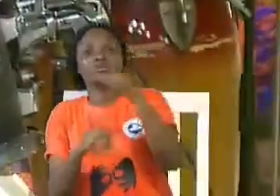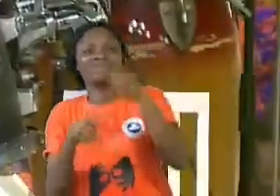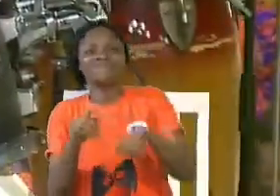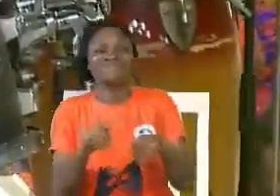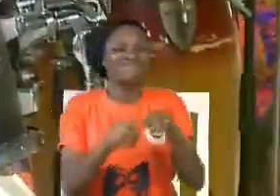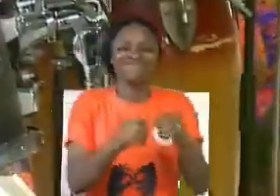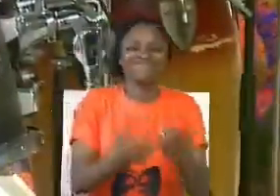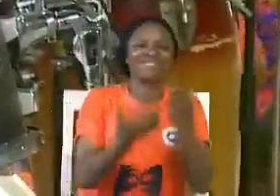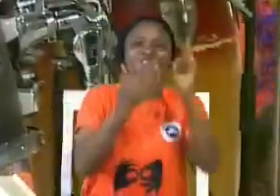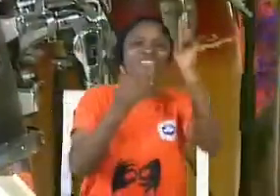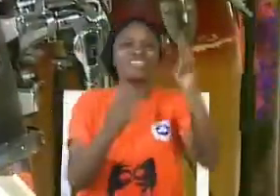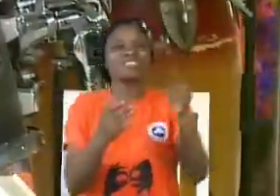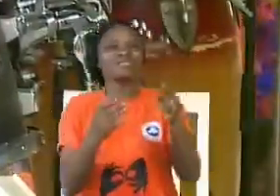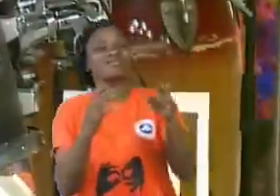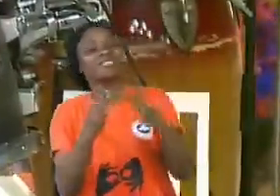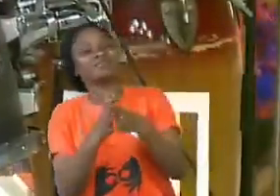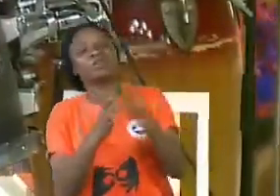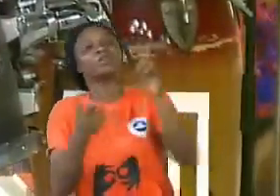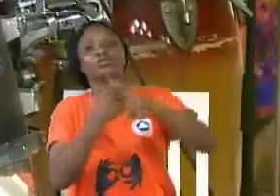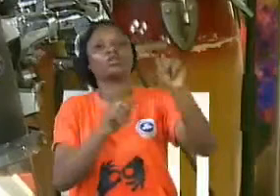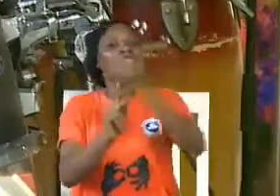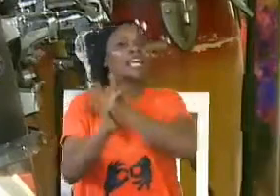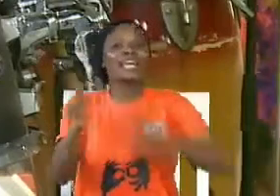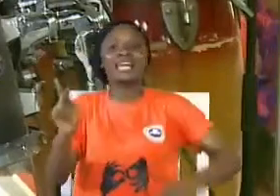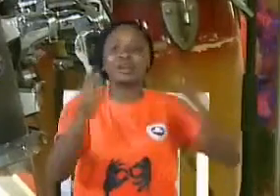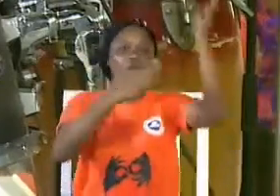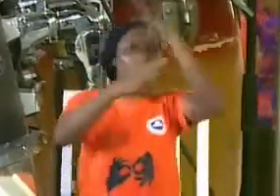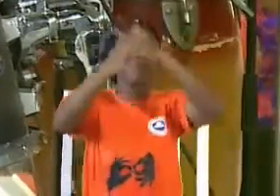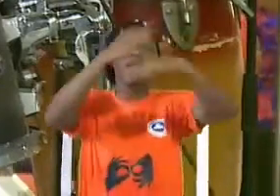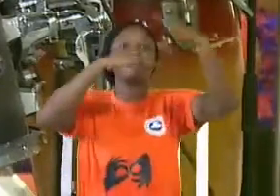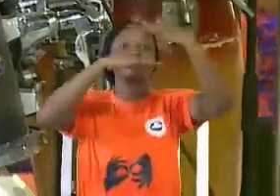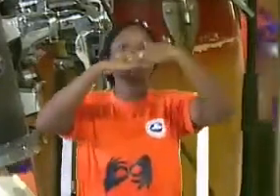wrath to the King of Heaven.